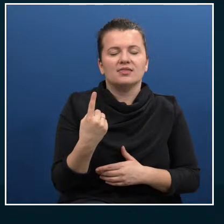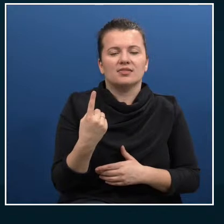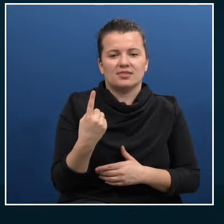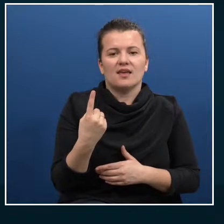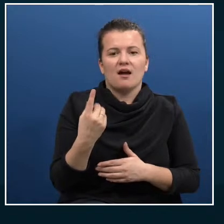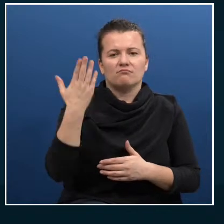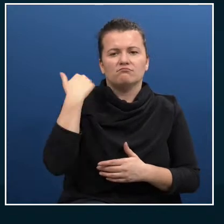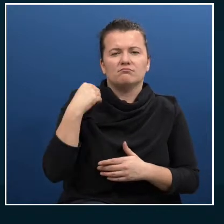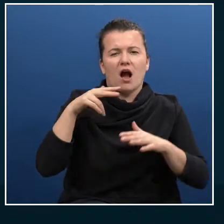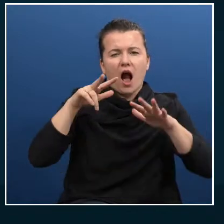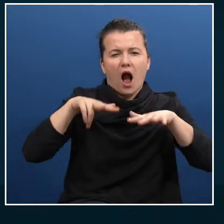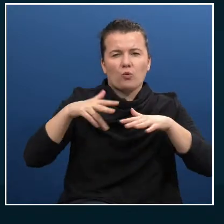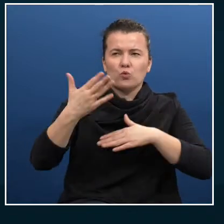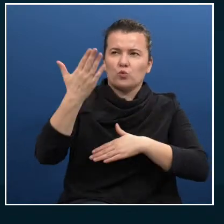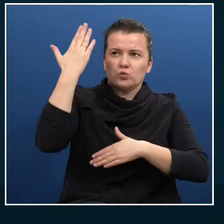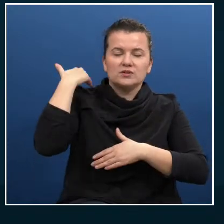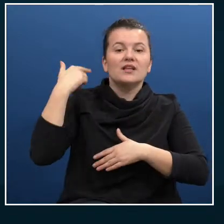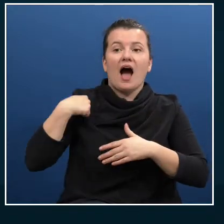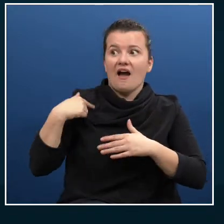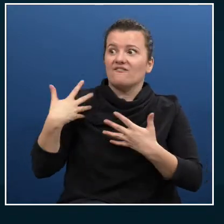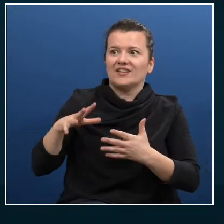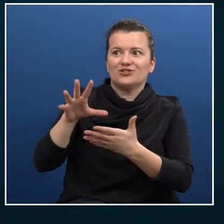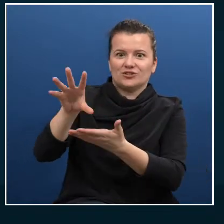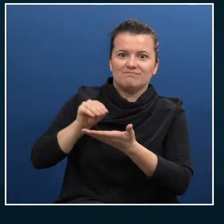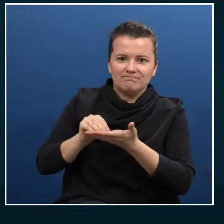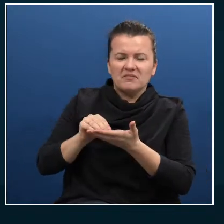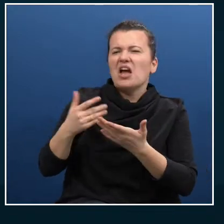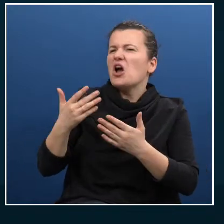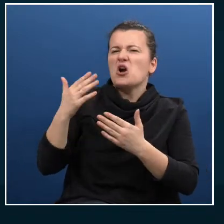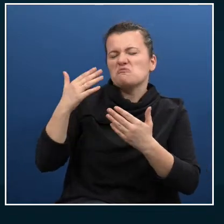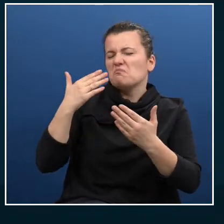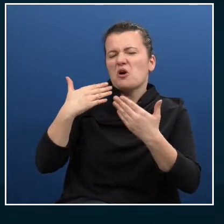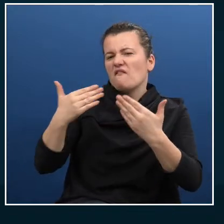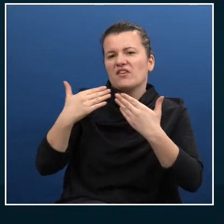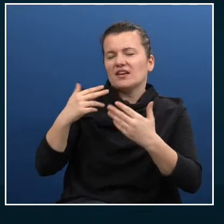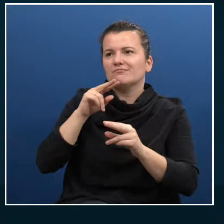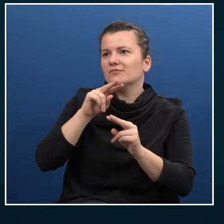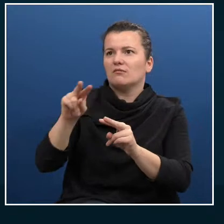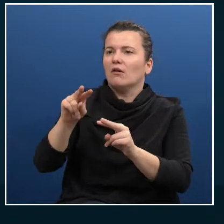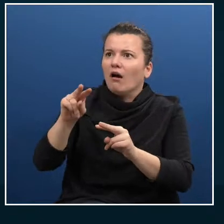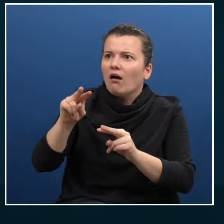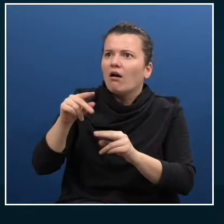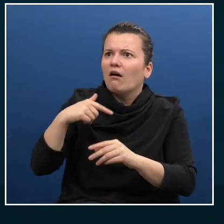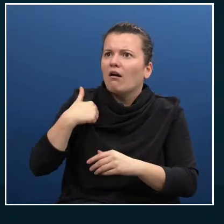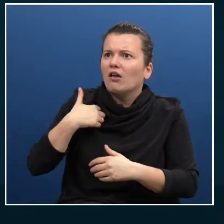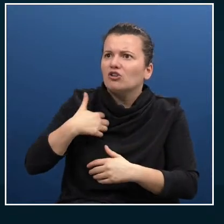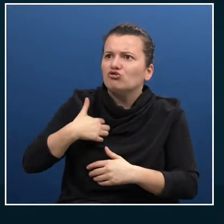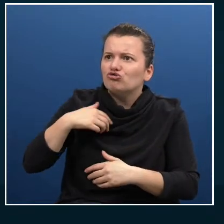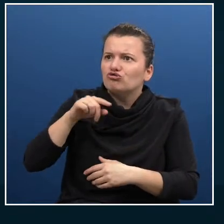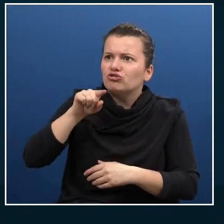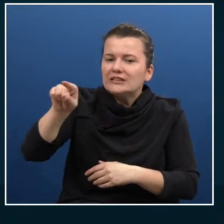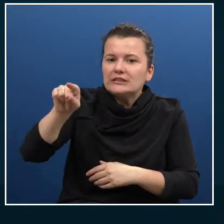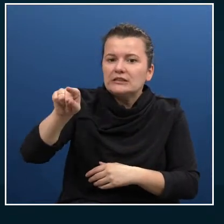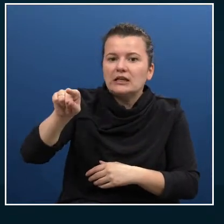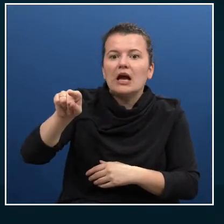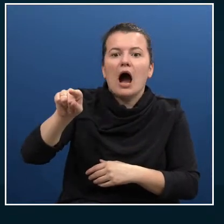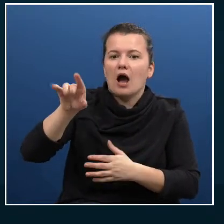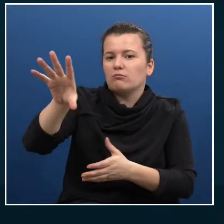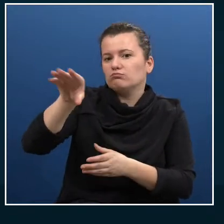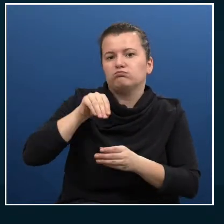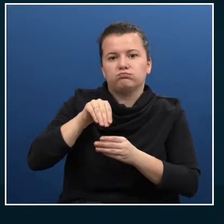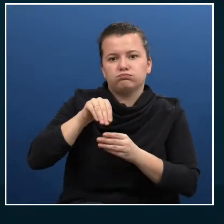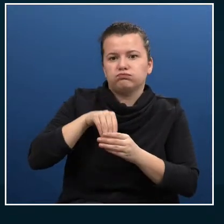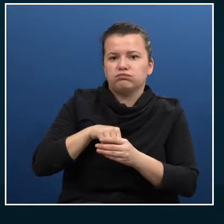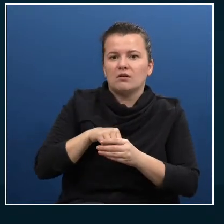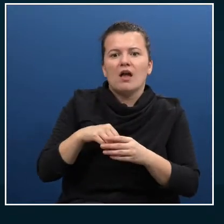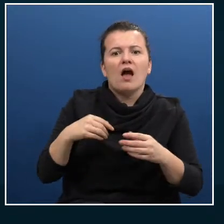was Ignite or some other conference where they showed it at first. So I thought, well, this is really interesting because I have like 3 or 4 years of experience with